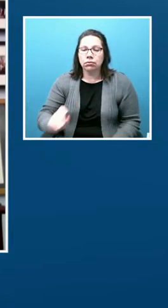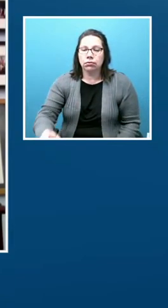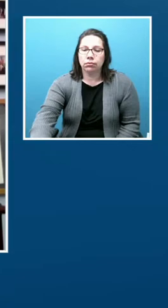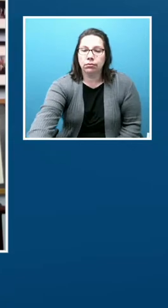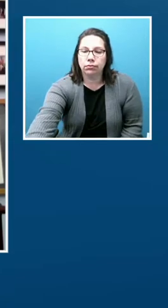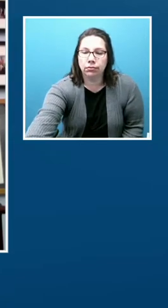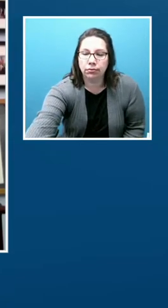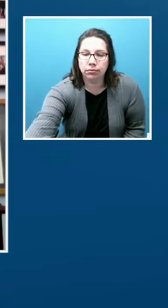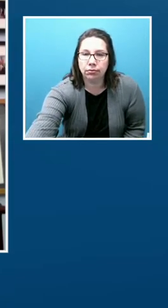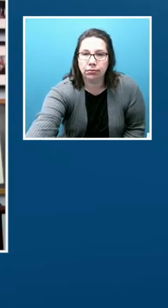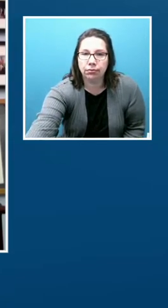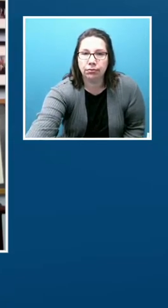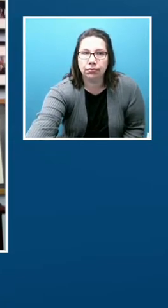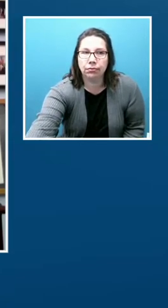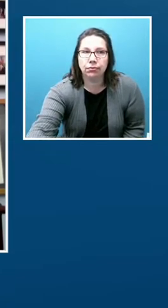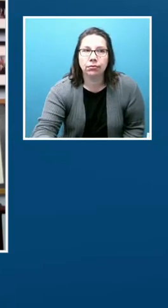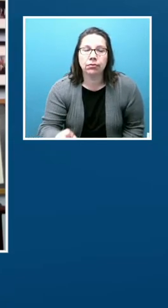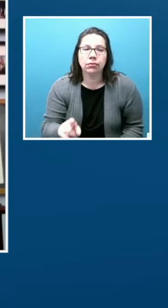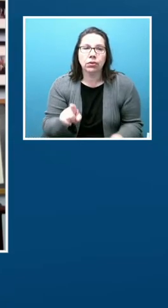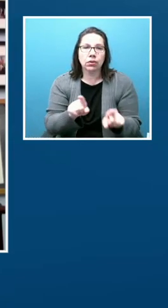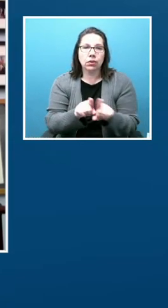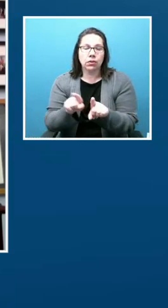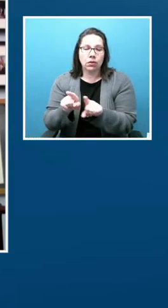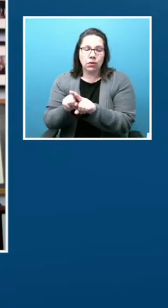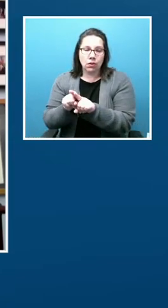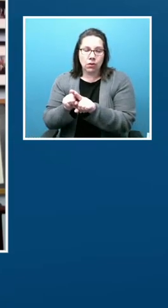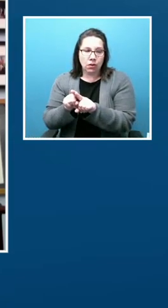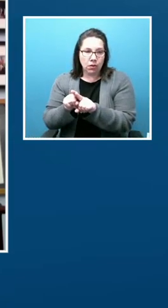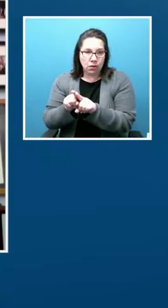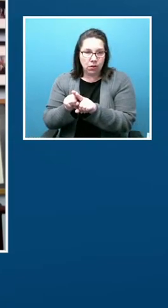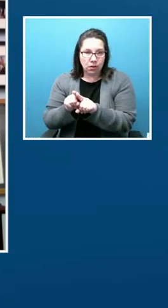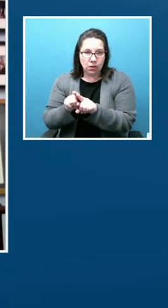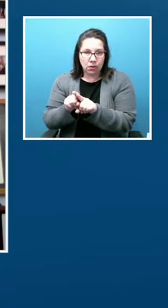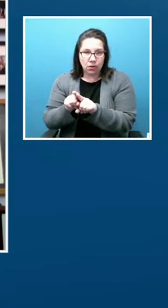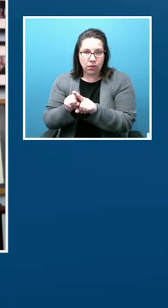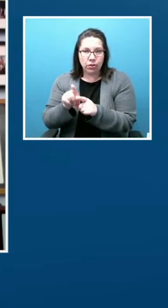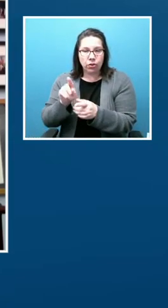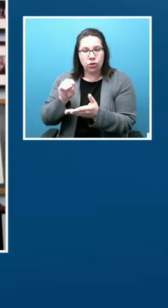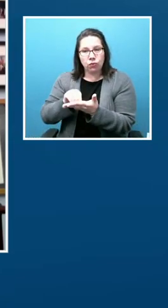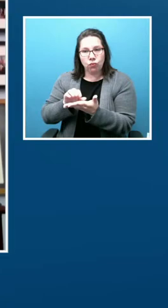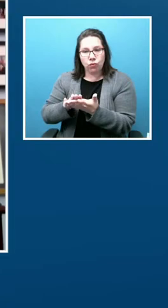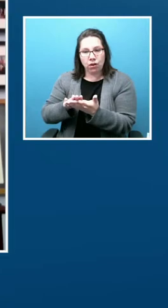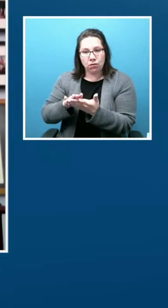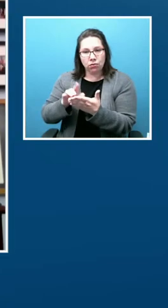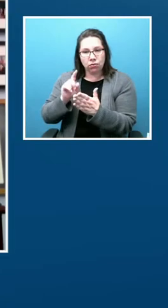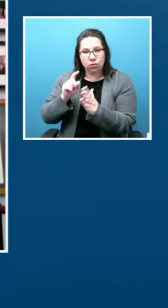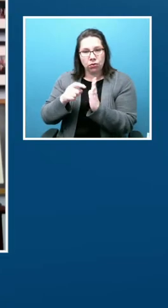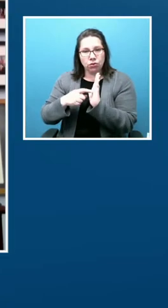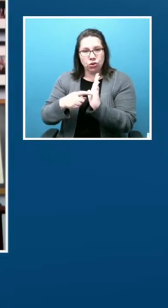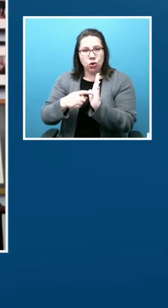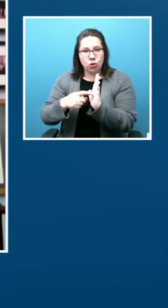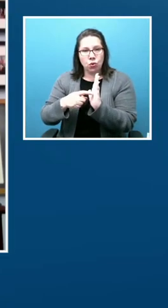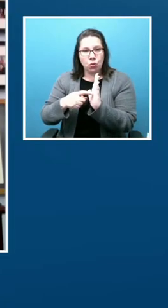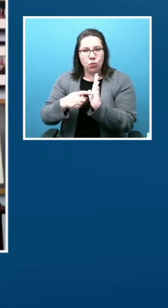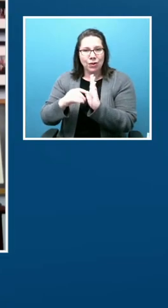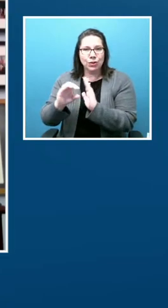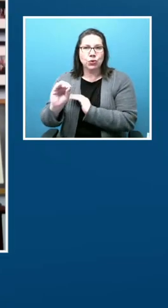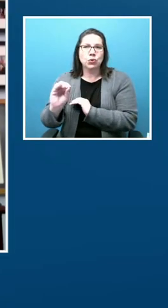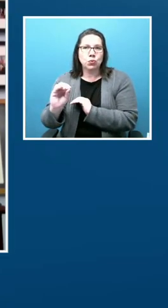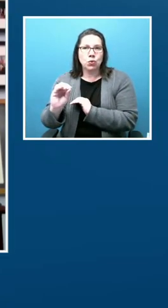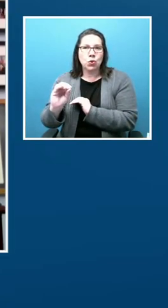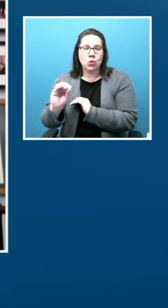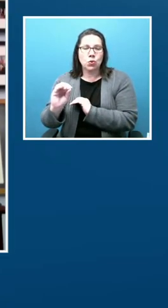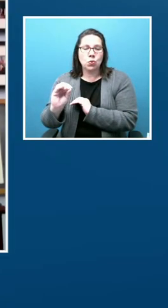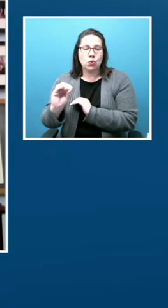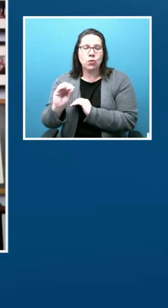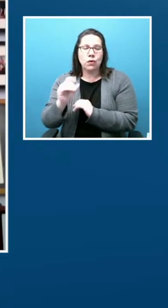And we also need for the record to actually reflect the no vote, which was zero. So just state for the